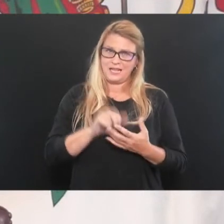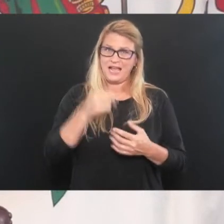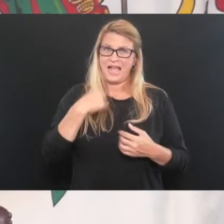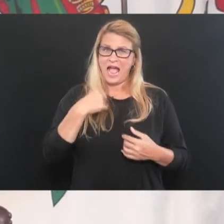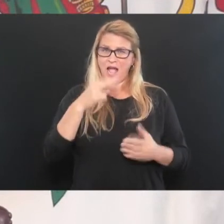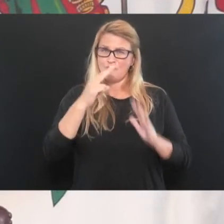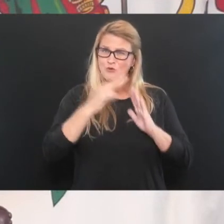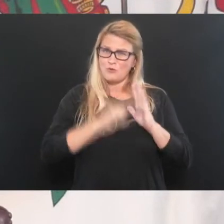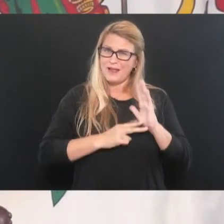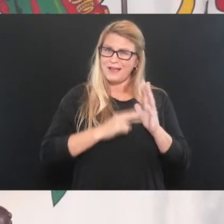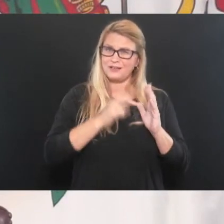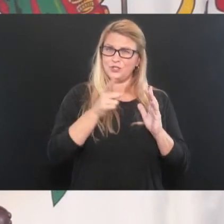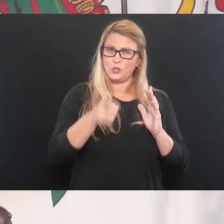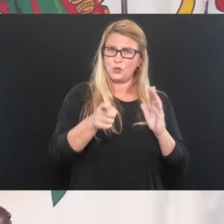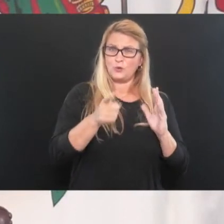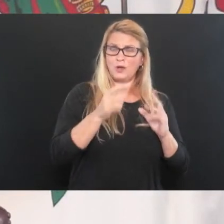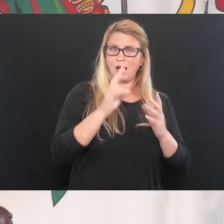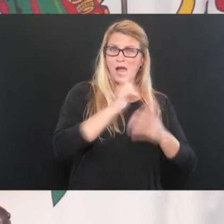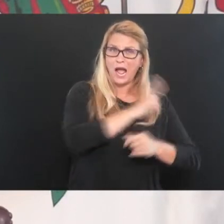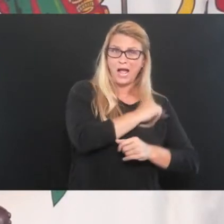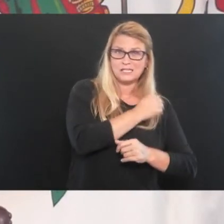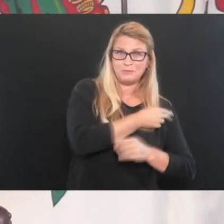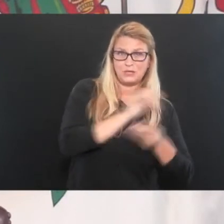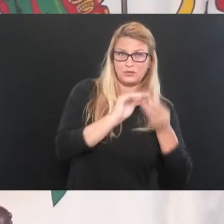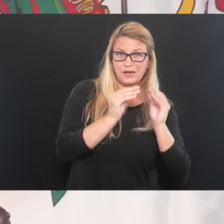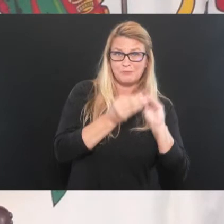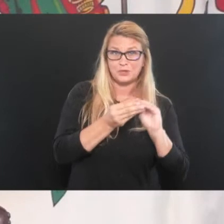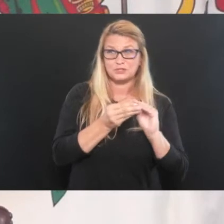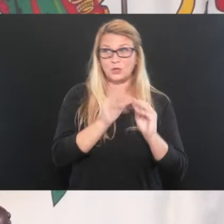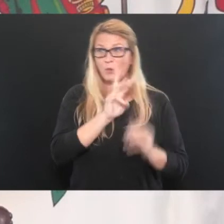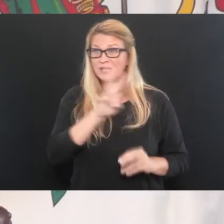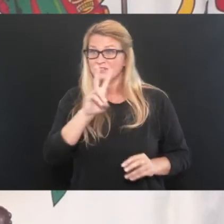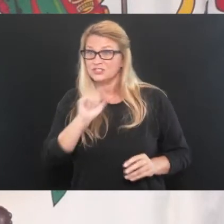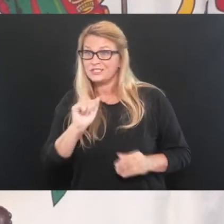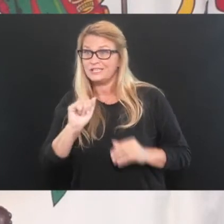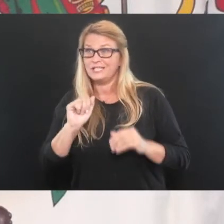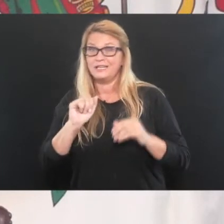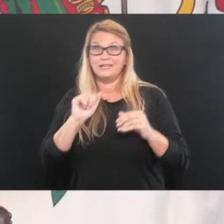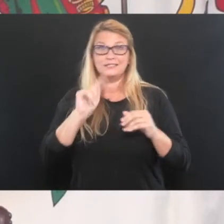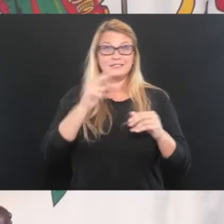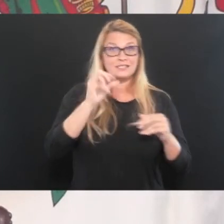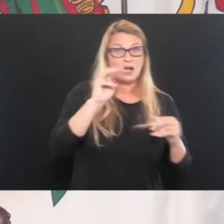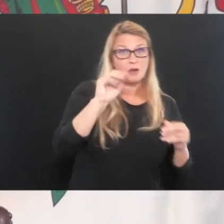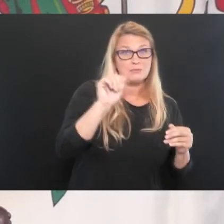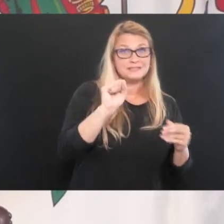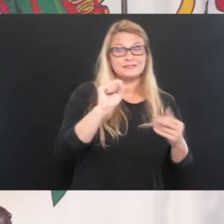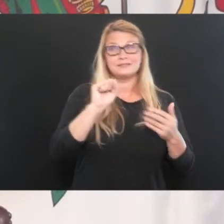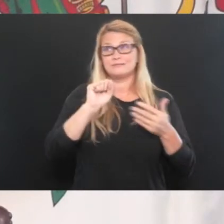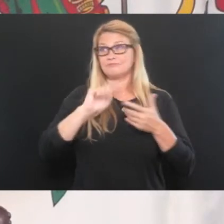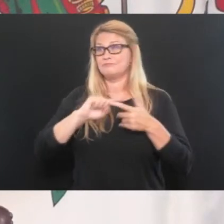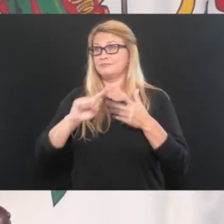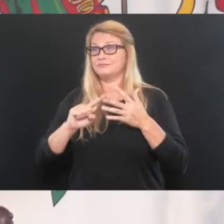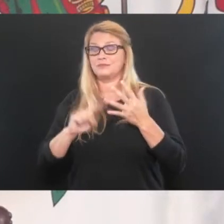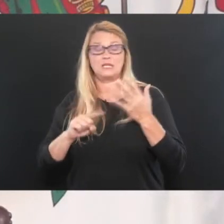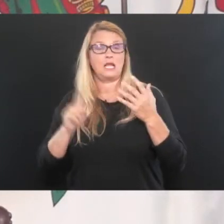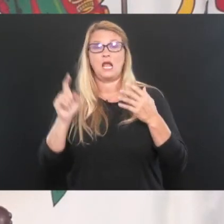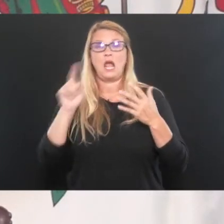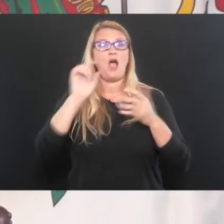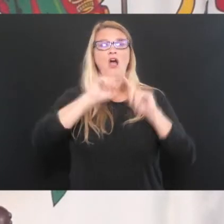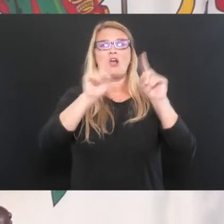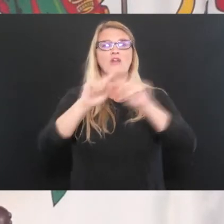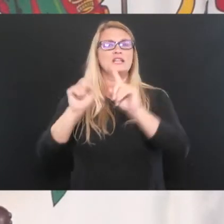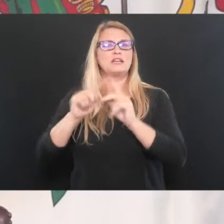said all across the board, whether it was in the West Virginia systems or the Thomas systems or wherever it